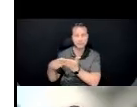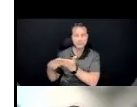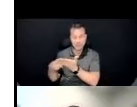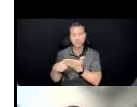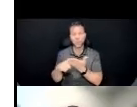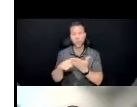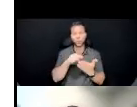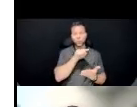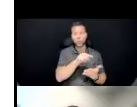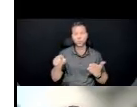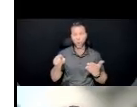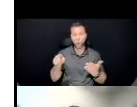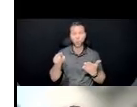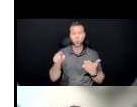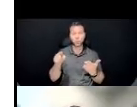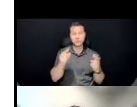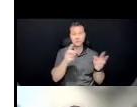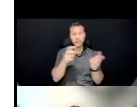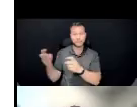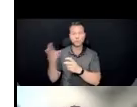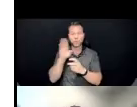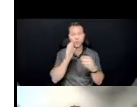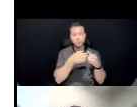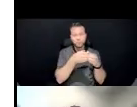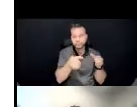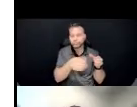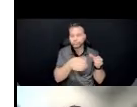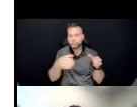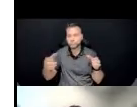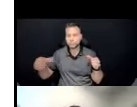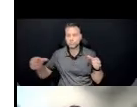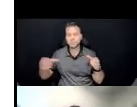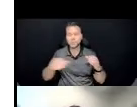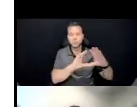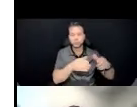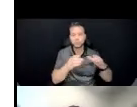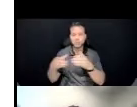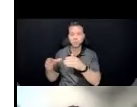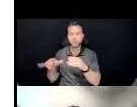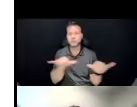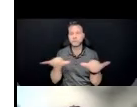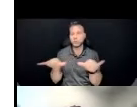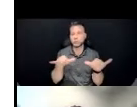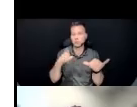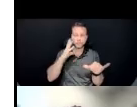into breakout groups with folks who work with similar communities.